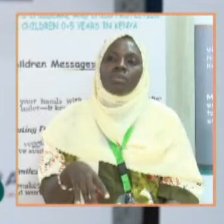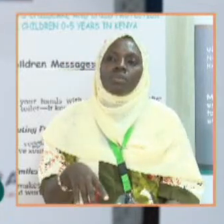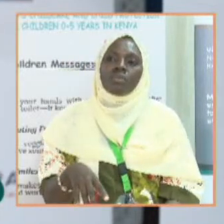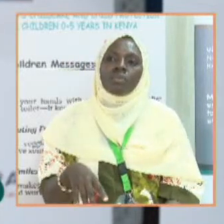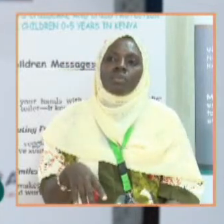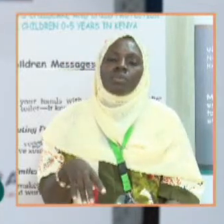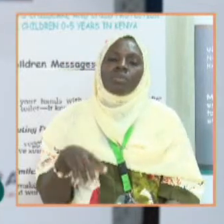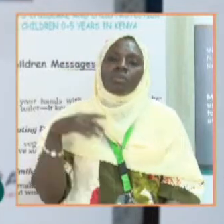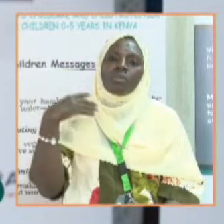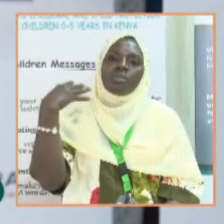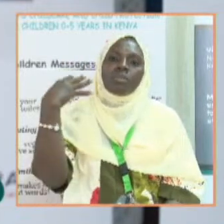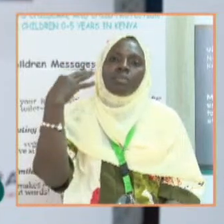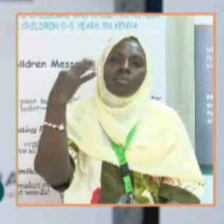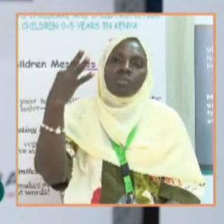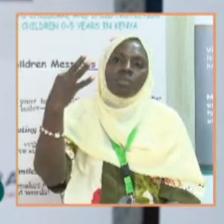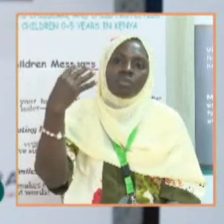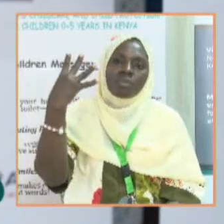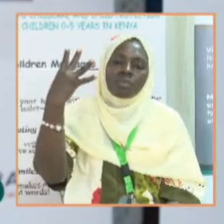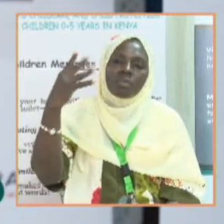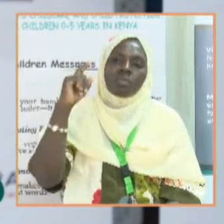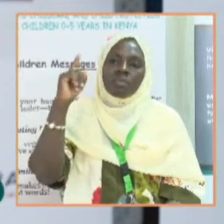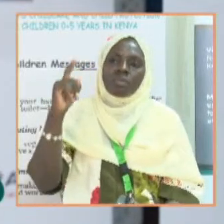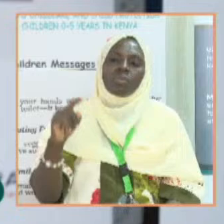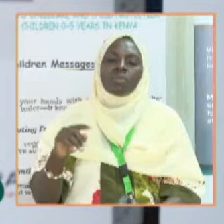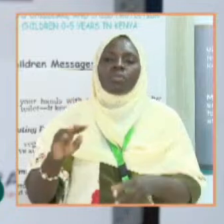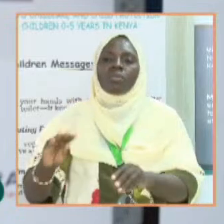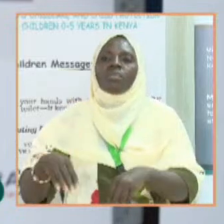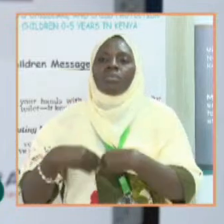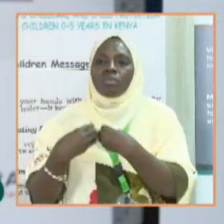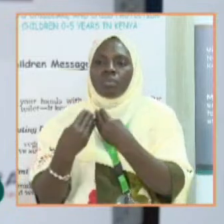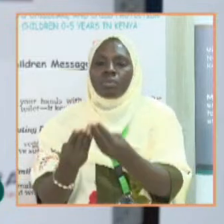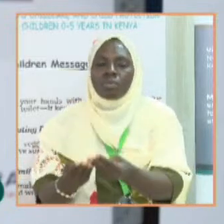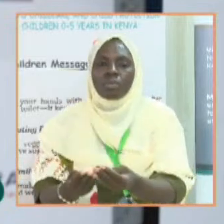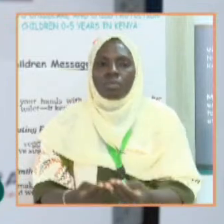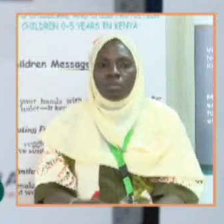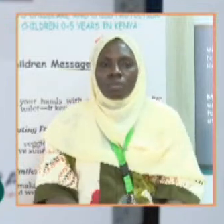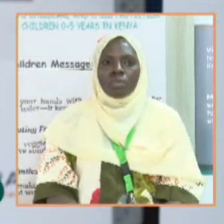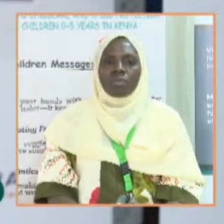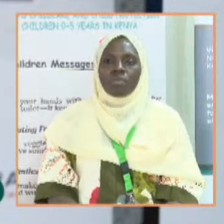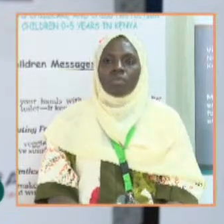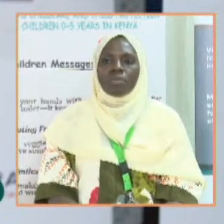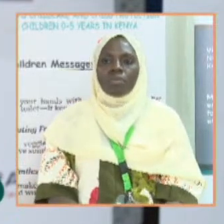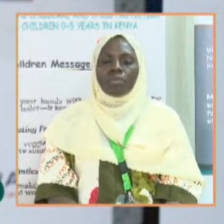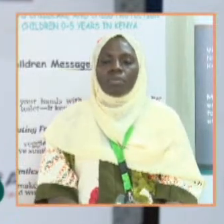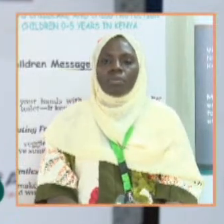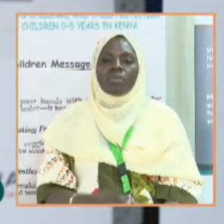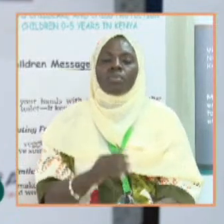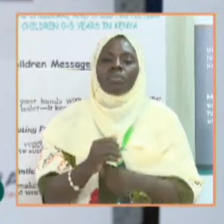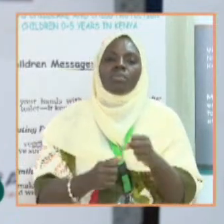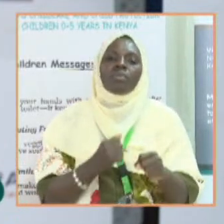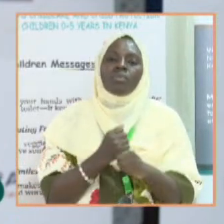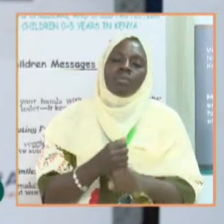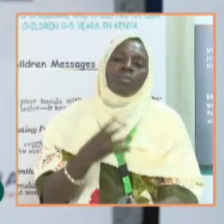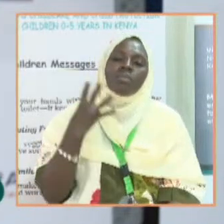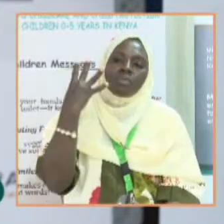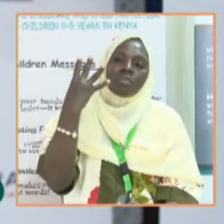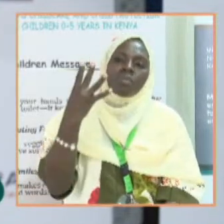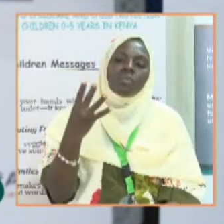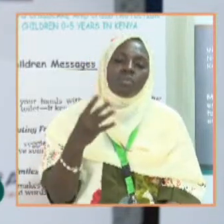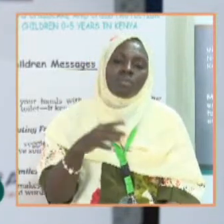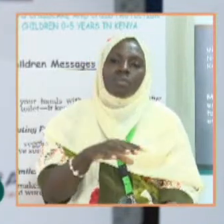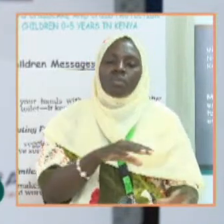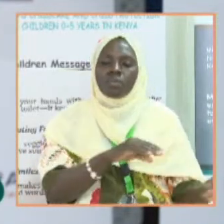to the Department of Education. And this was consistent across the 4 years. But when we move on to